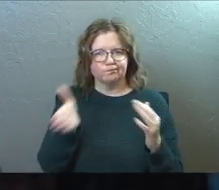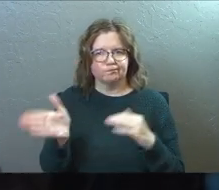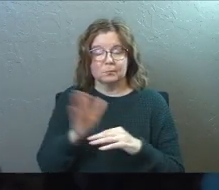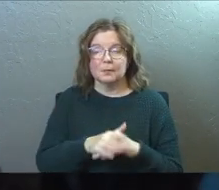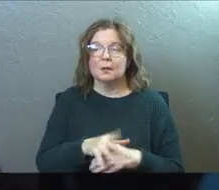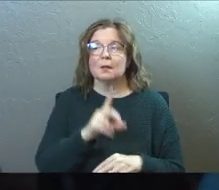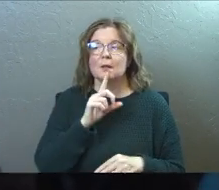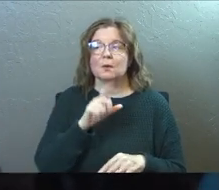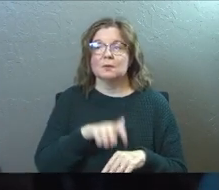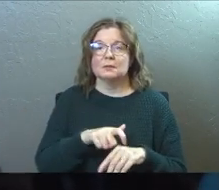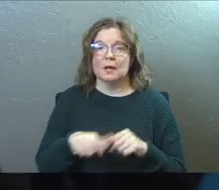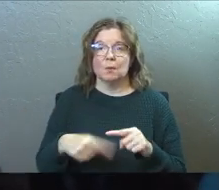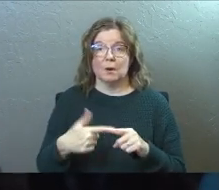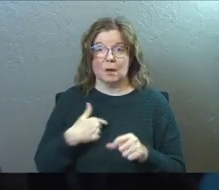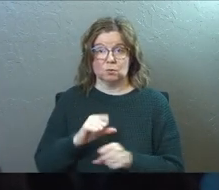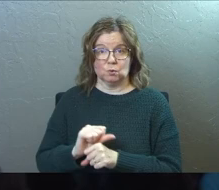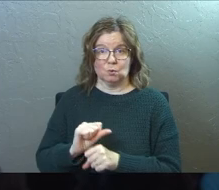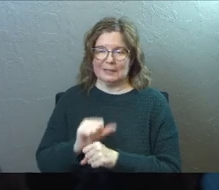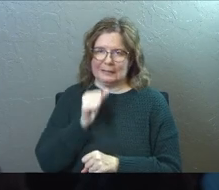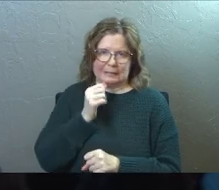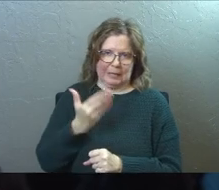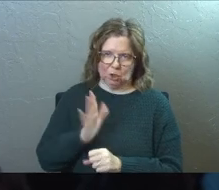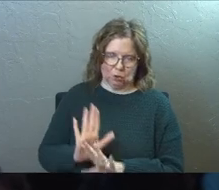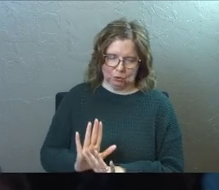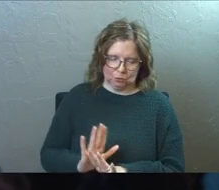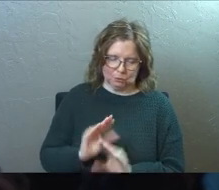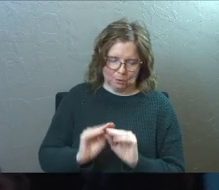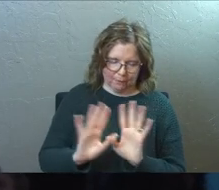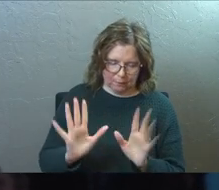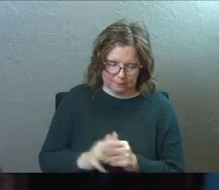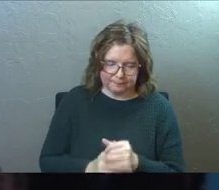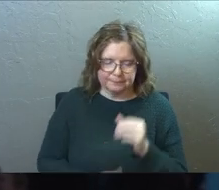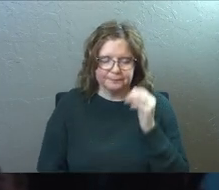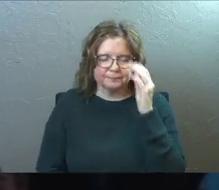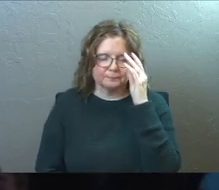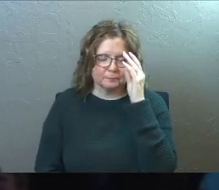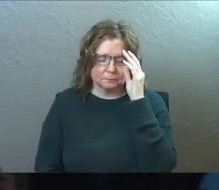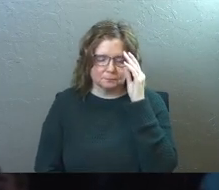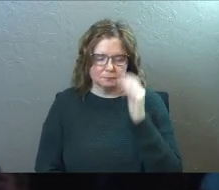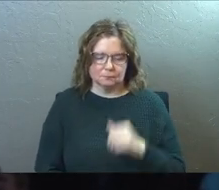There was a time where I was at work, not here, just to clarify.